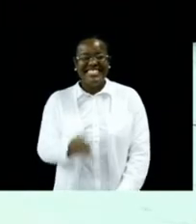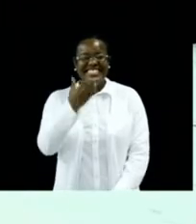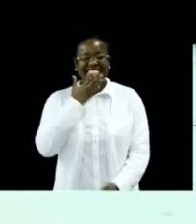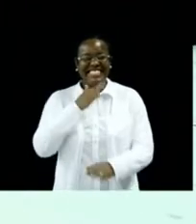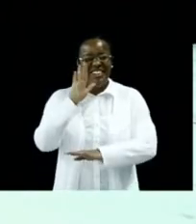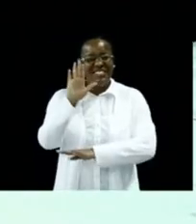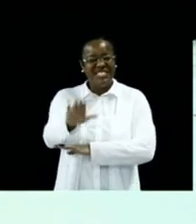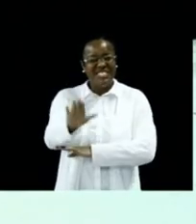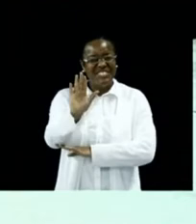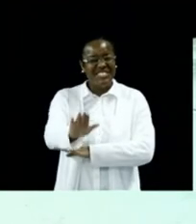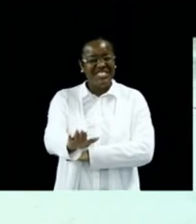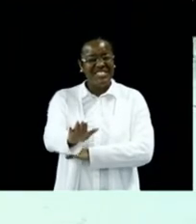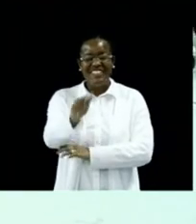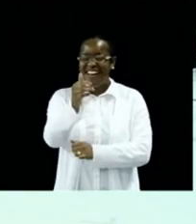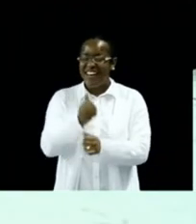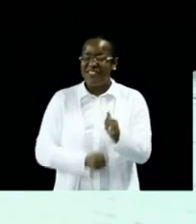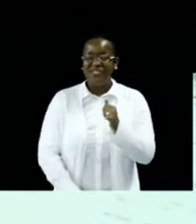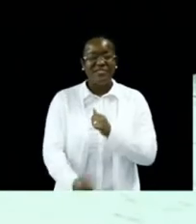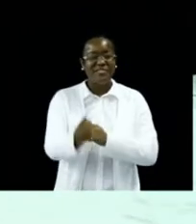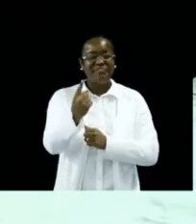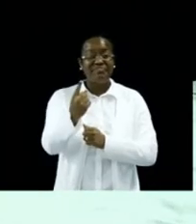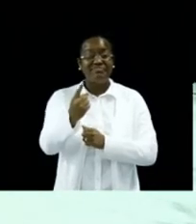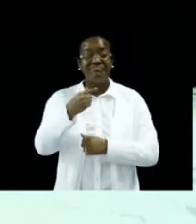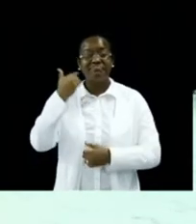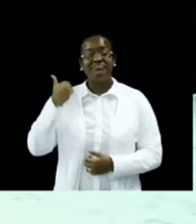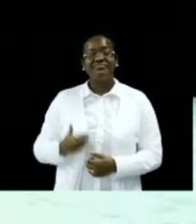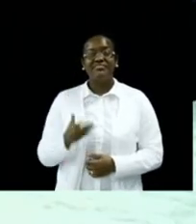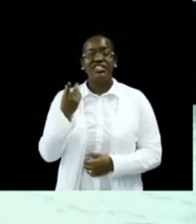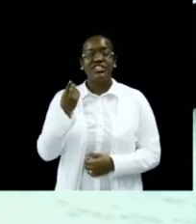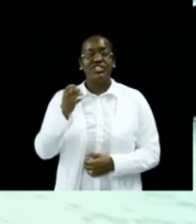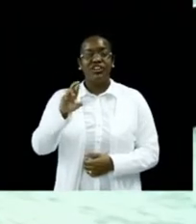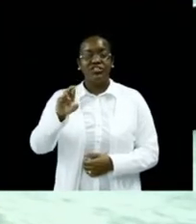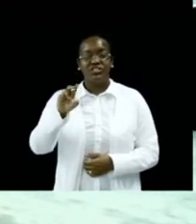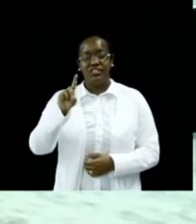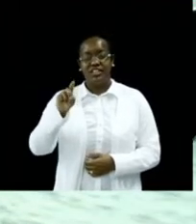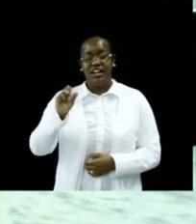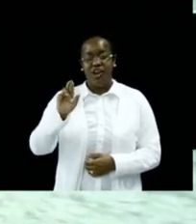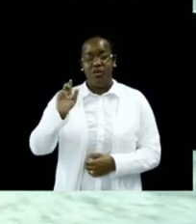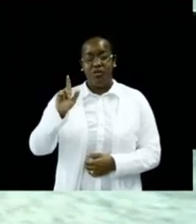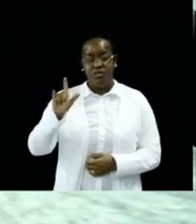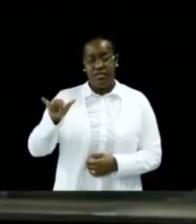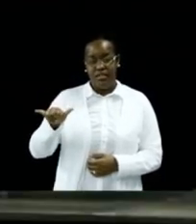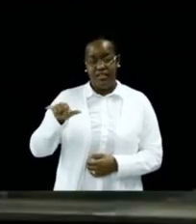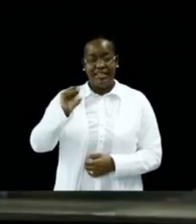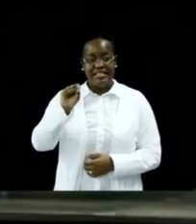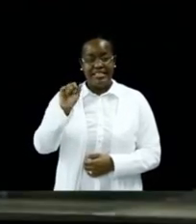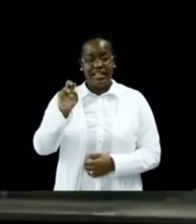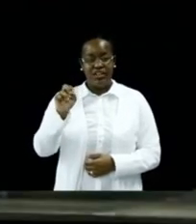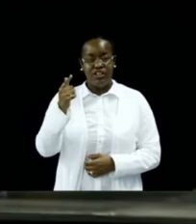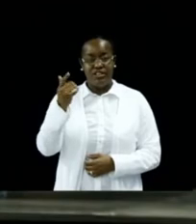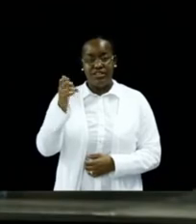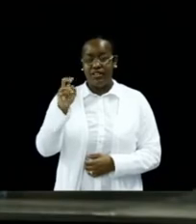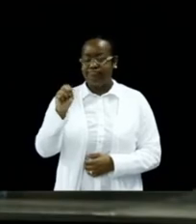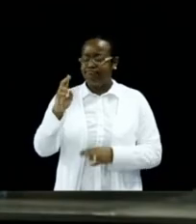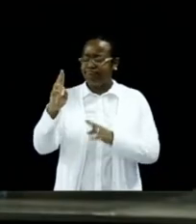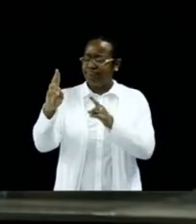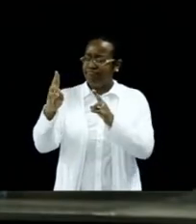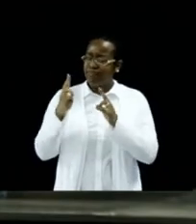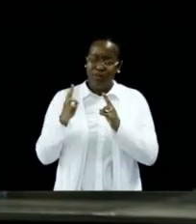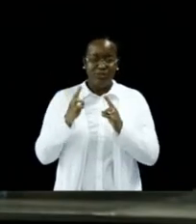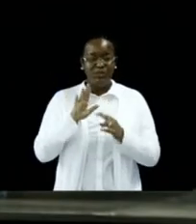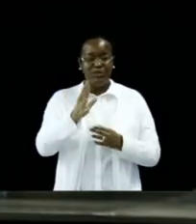Good afternoon, one and all. My name is Dr. Daryl Singleton. I am honored to serve as